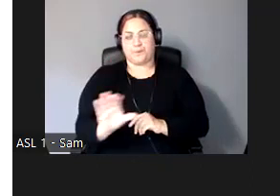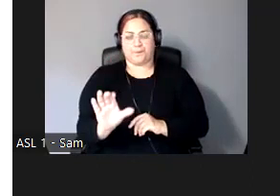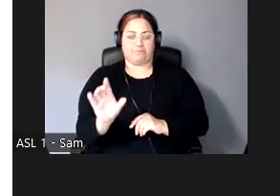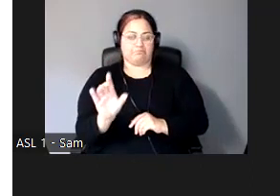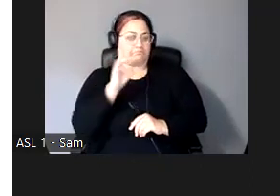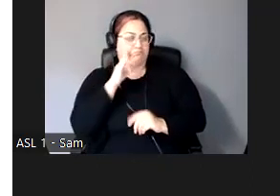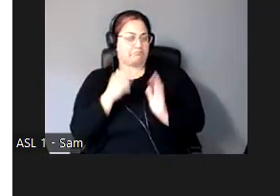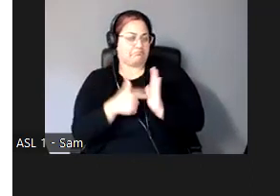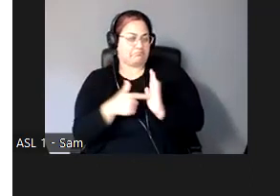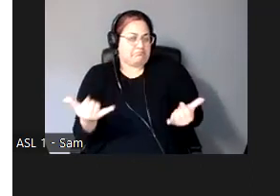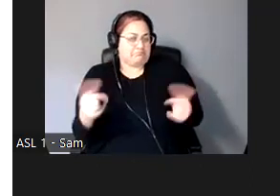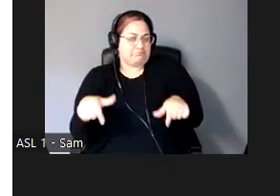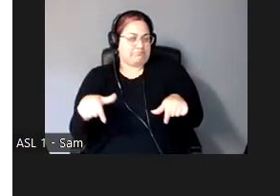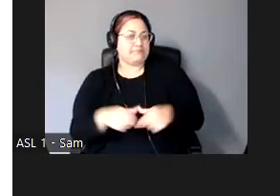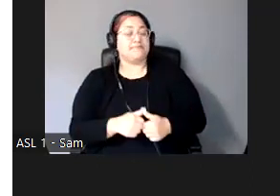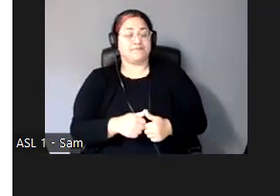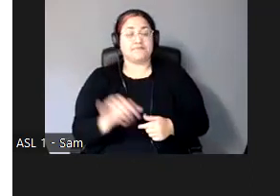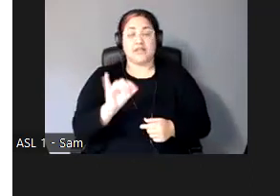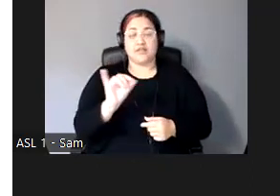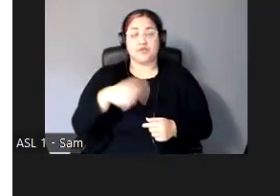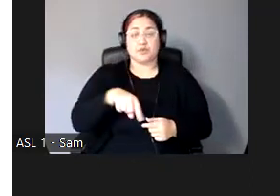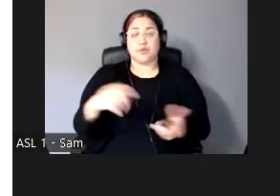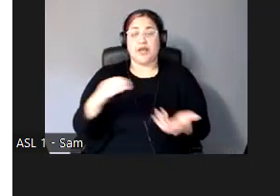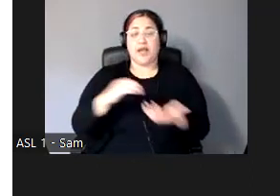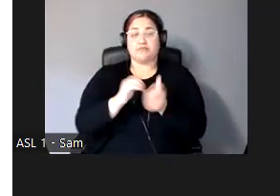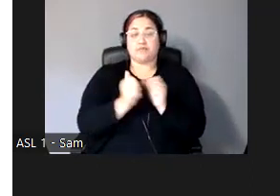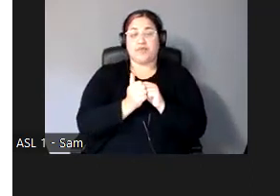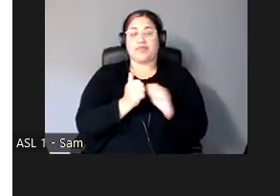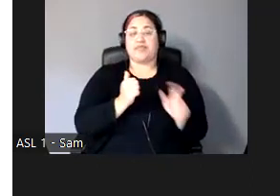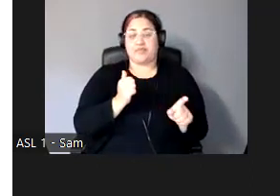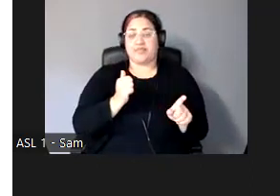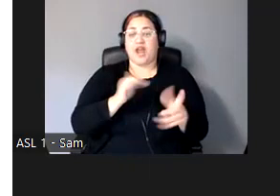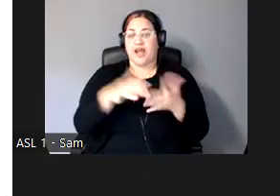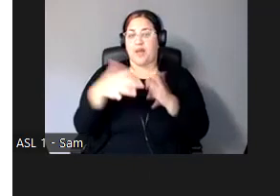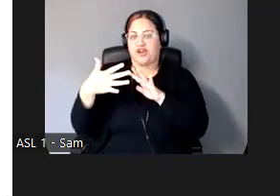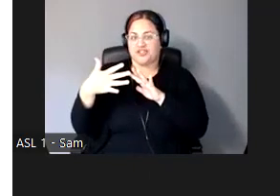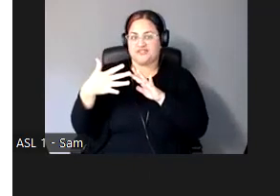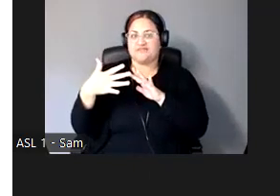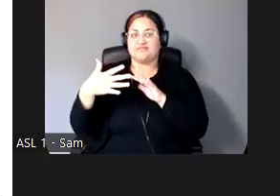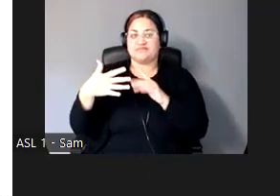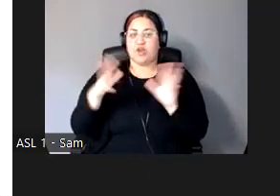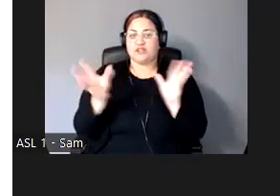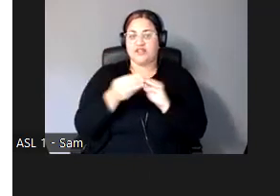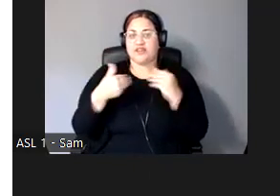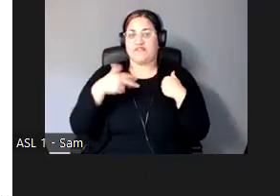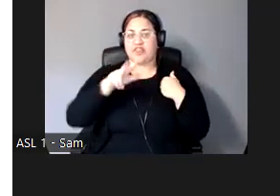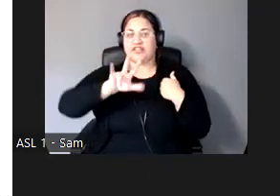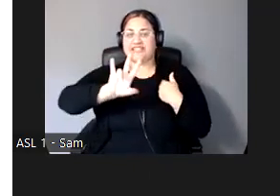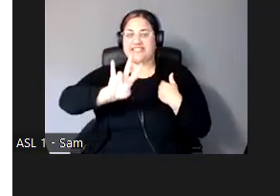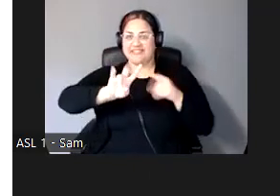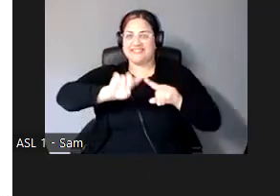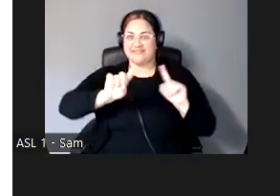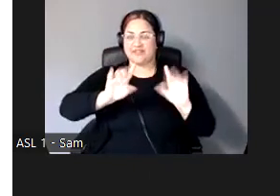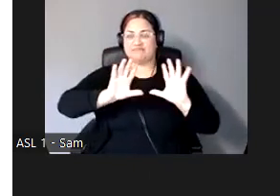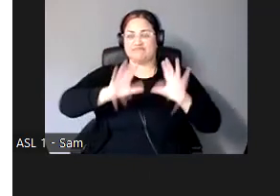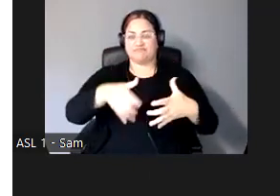collaborate with our elder abuse prevention networks. So in Ontario, there's 37 networks that support